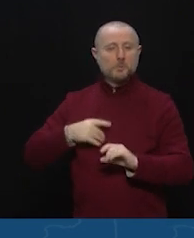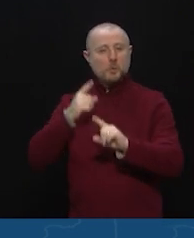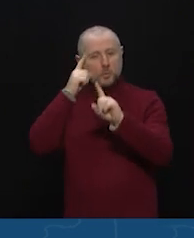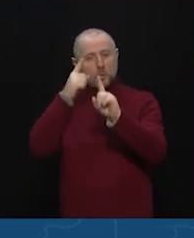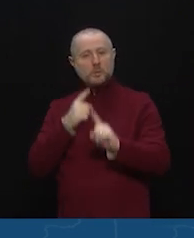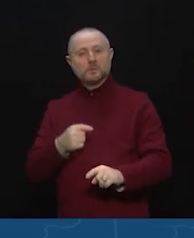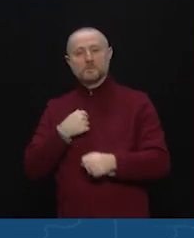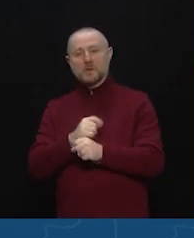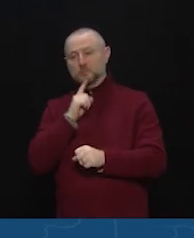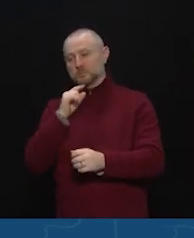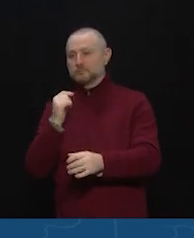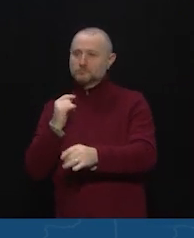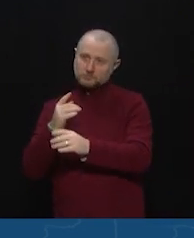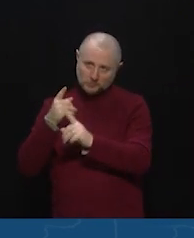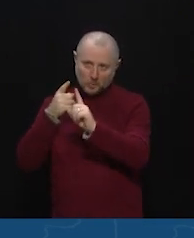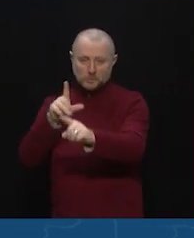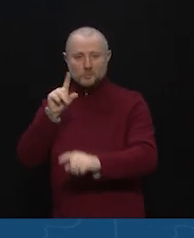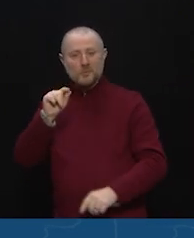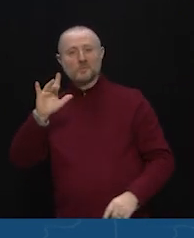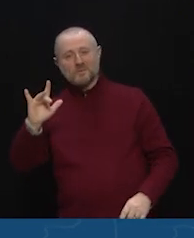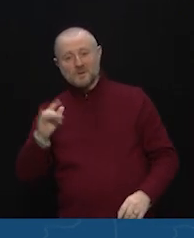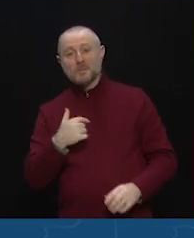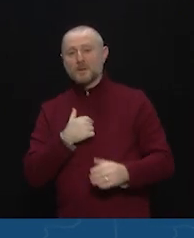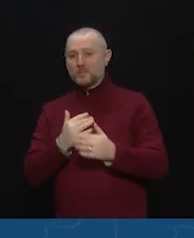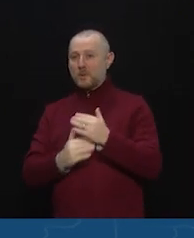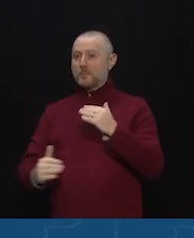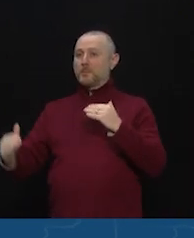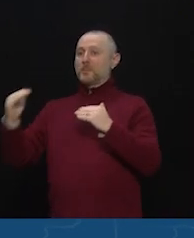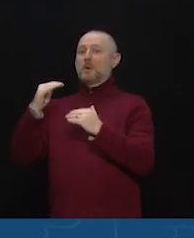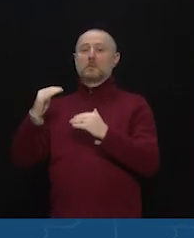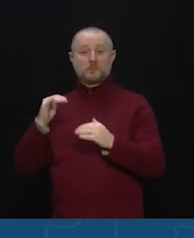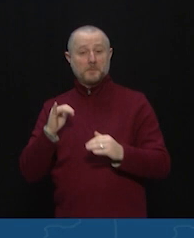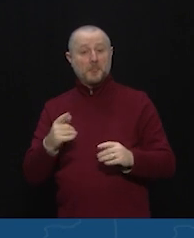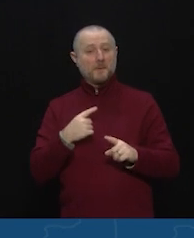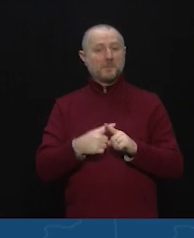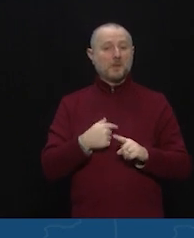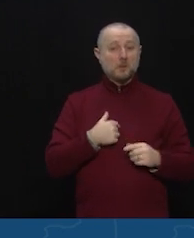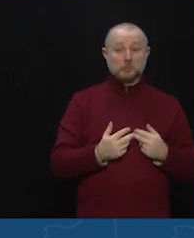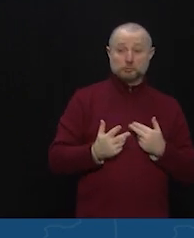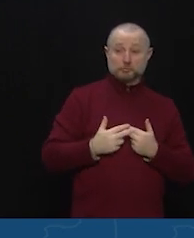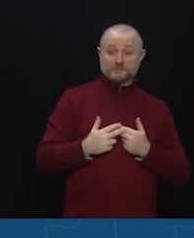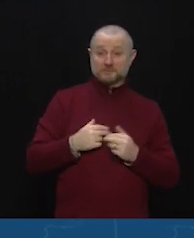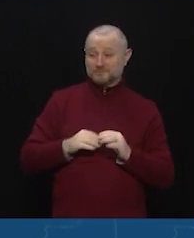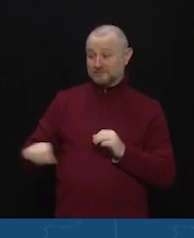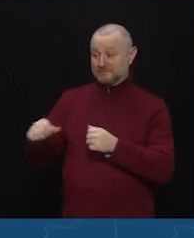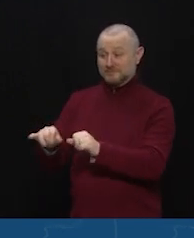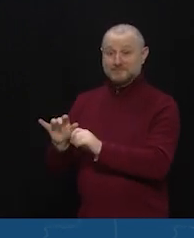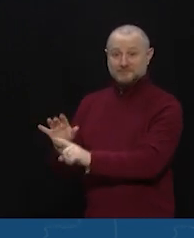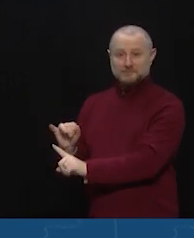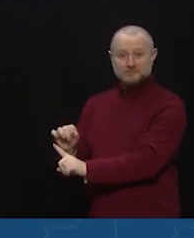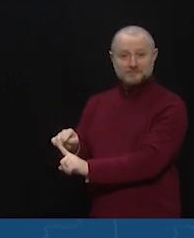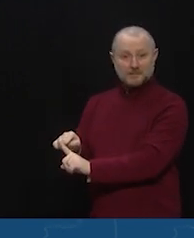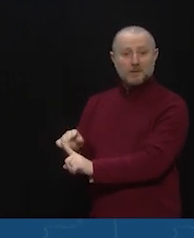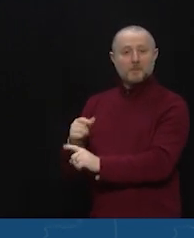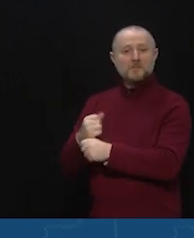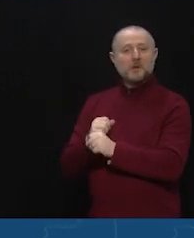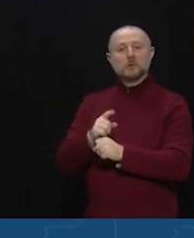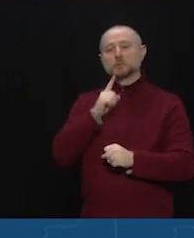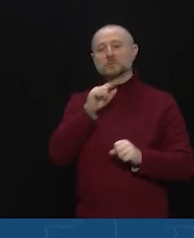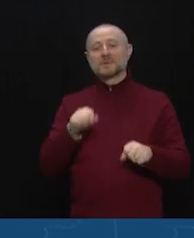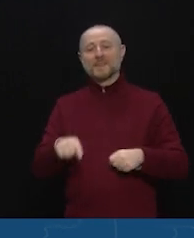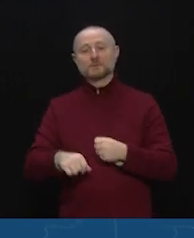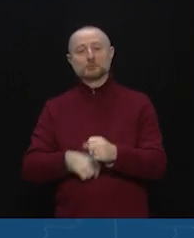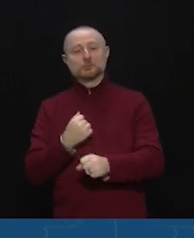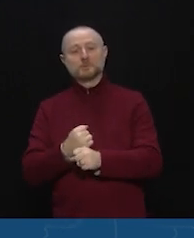the surplus position in combination with the reserve deposits already planned makes it possible in this year's budget to really